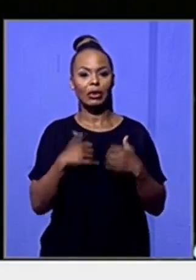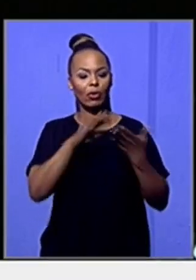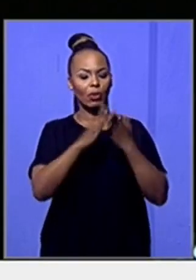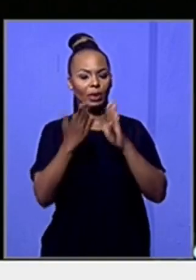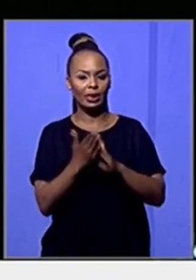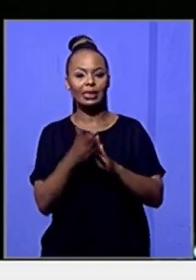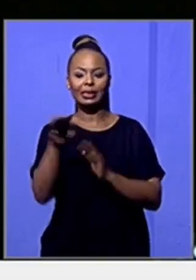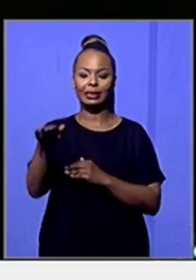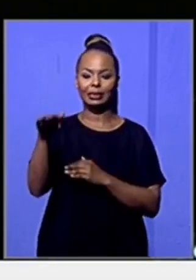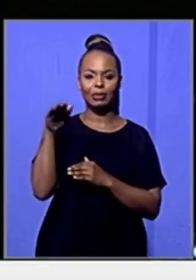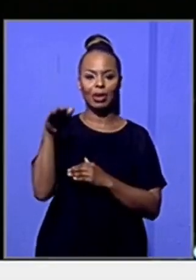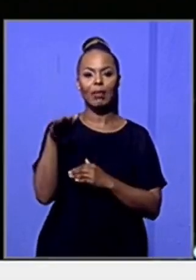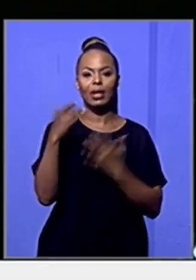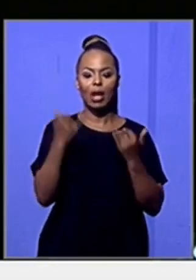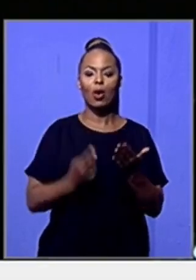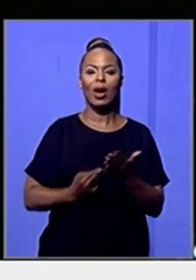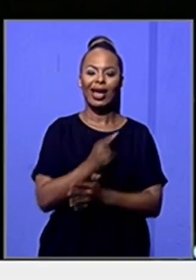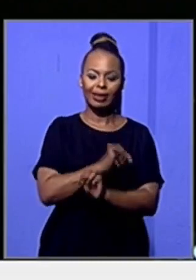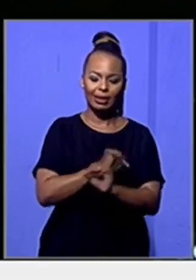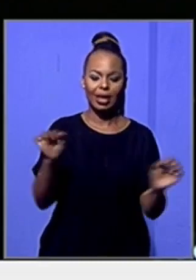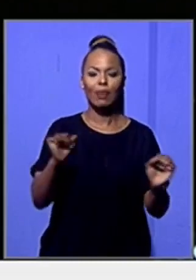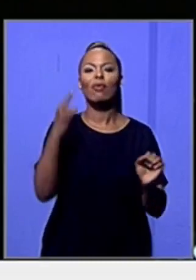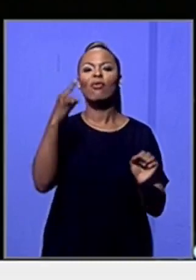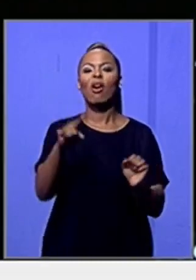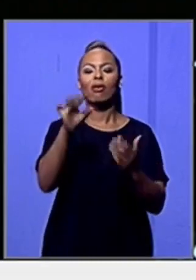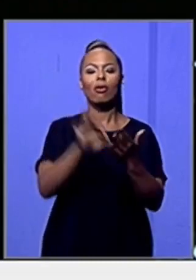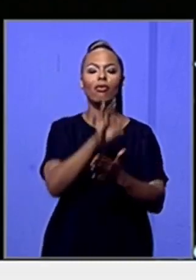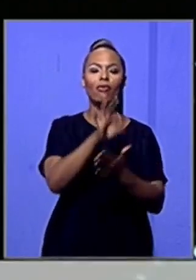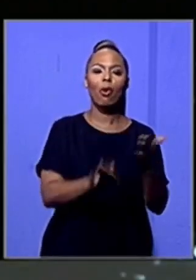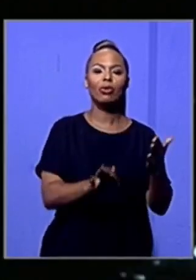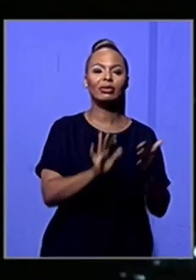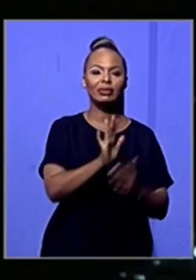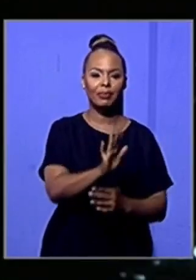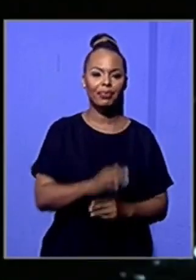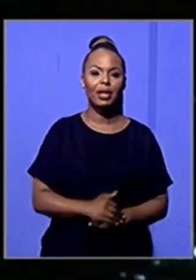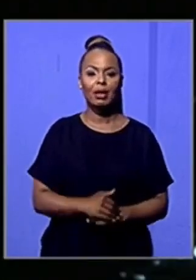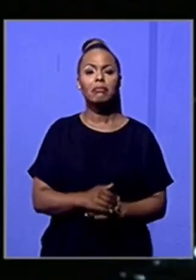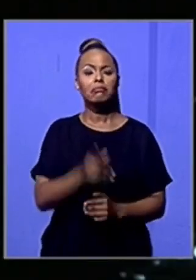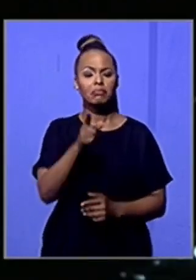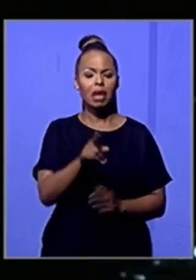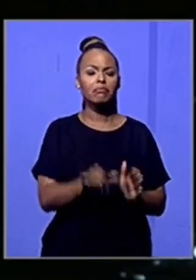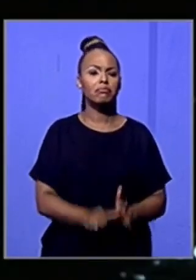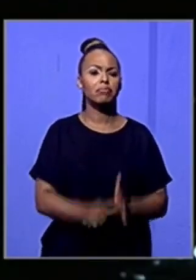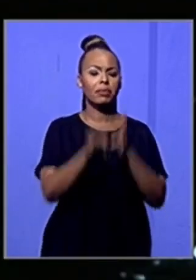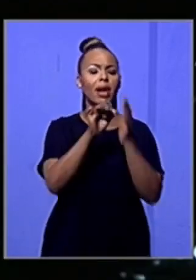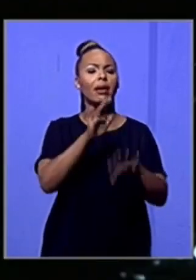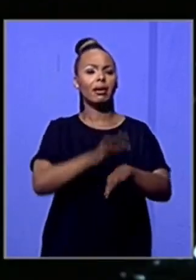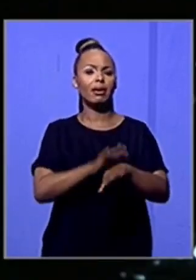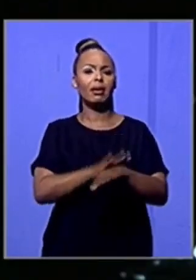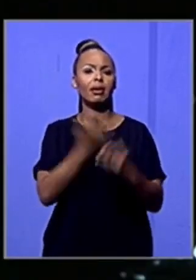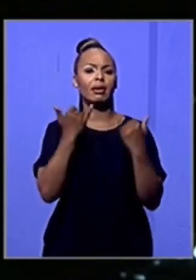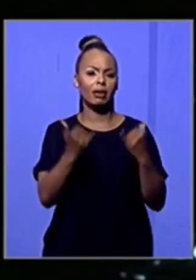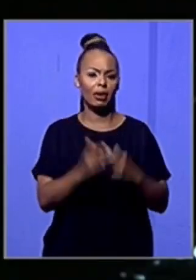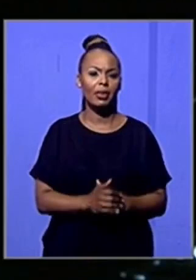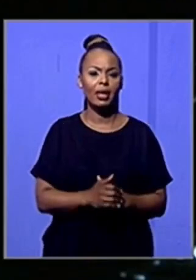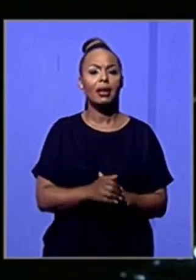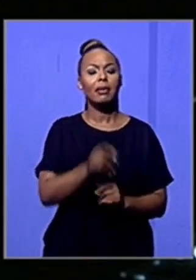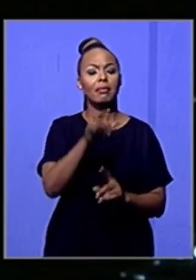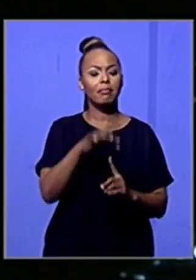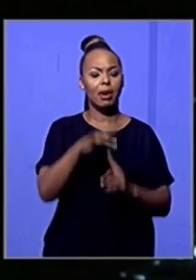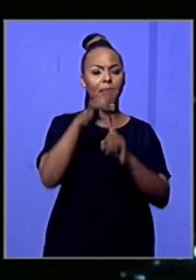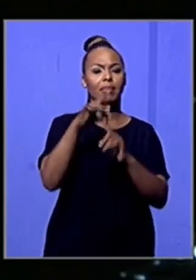ba sebedisa ditokelo tsa bona tsa hore ba vote mme ke dikgetho tse bohlokwa haholo mo re tlang ho bona ho kgetha mopresidente